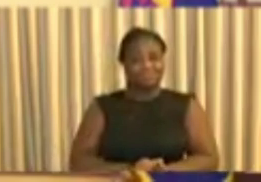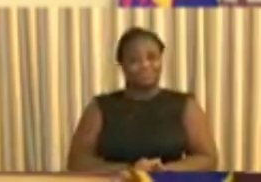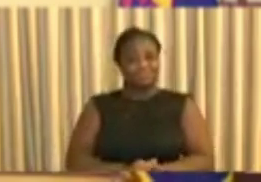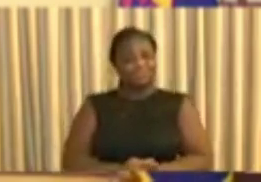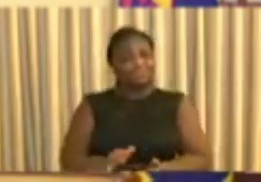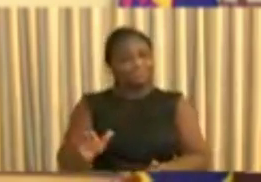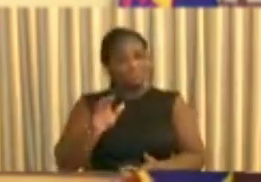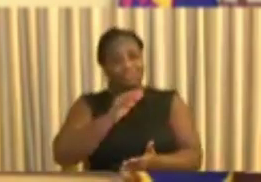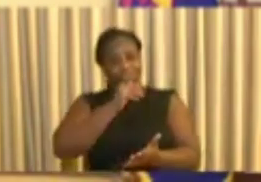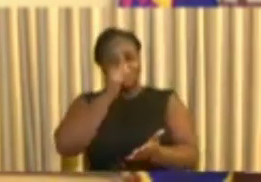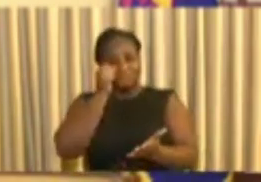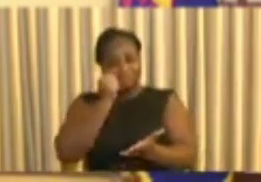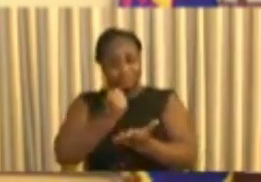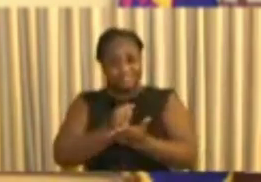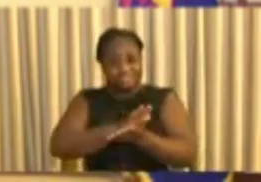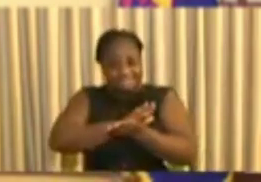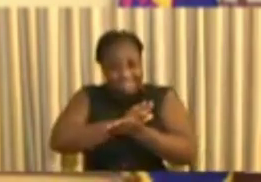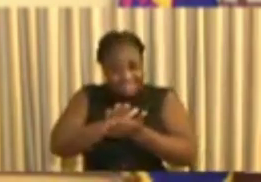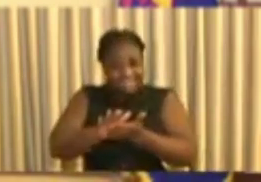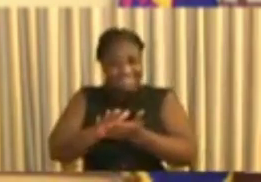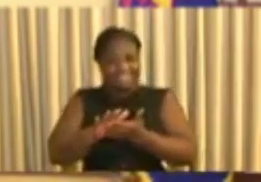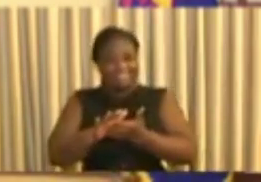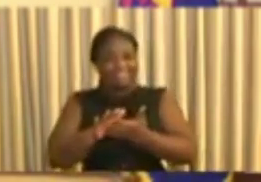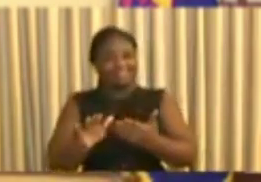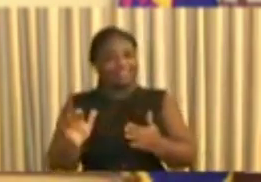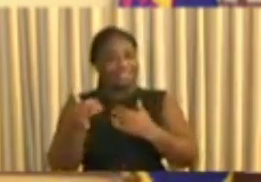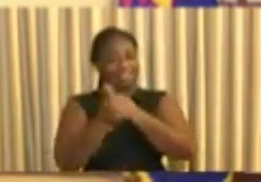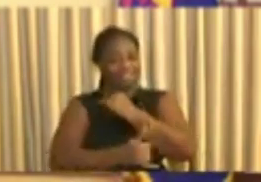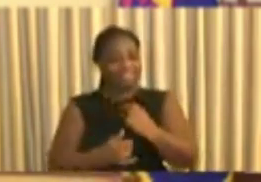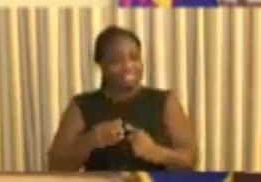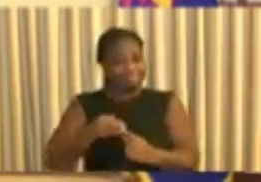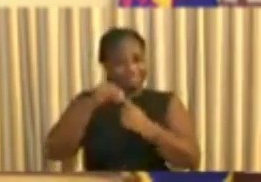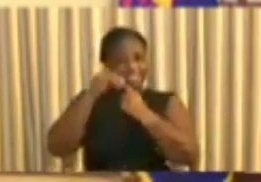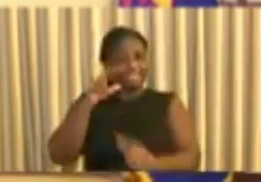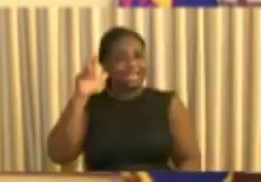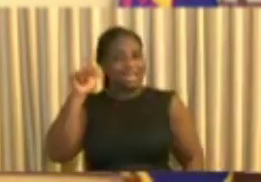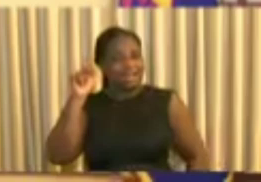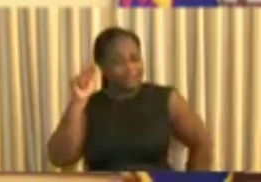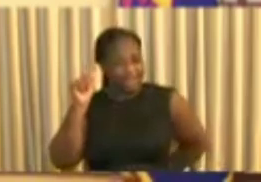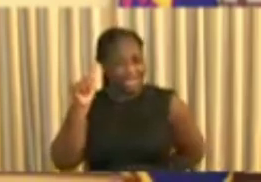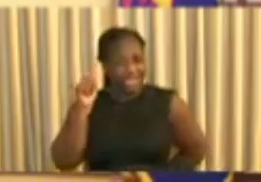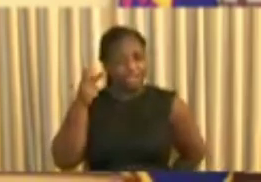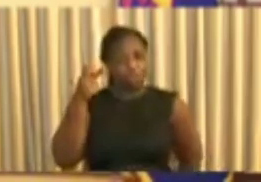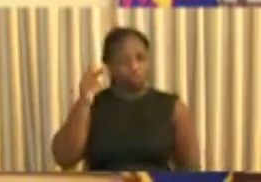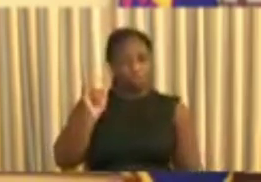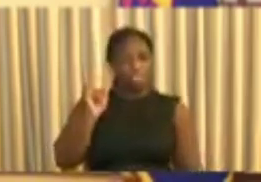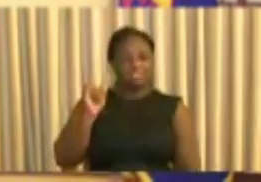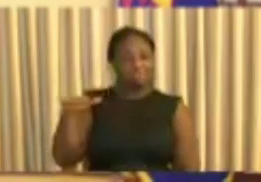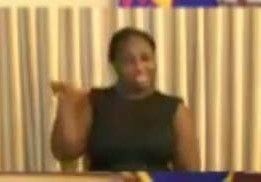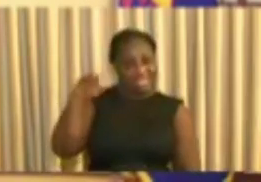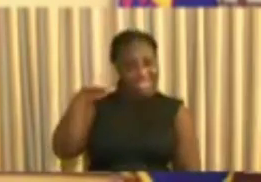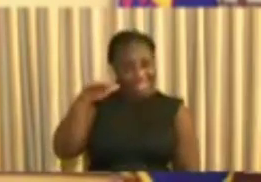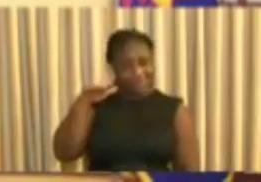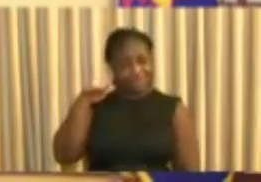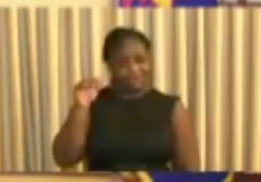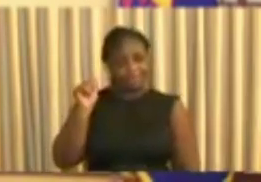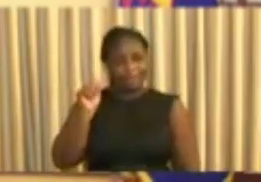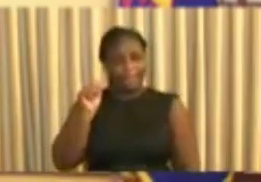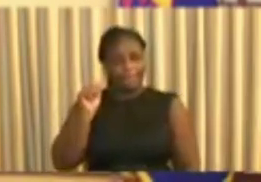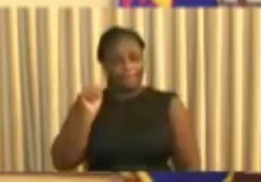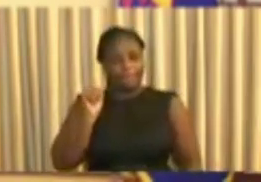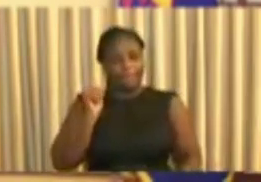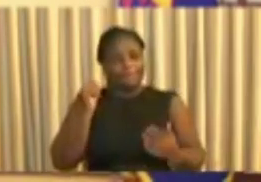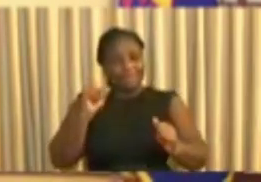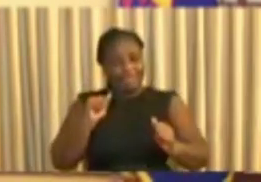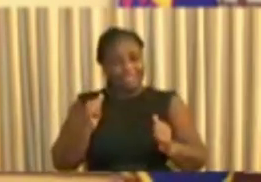Towards ensuring the cleanliness of our country, especially in the Greater Accra and the Greater Kumasi areas, which